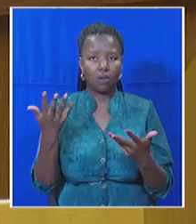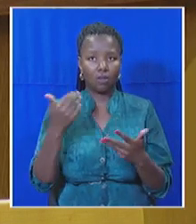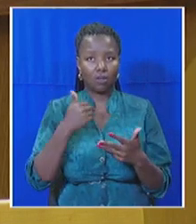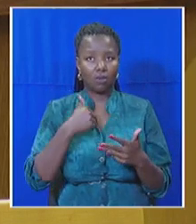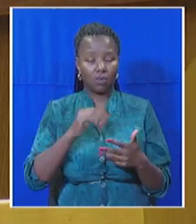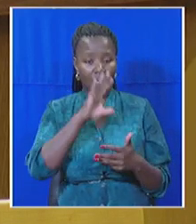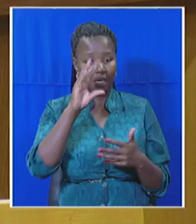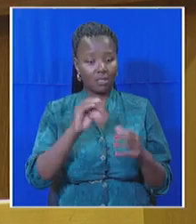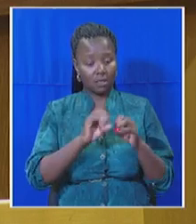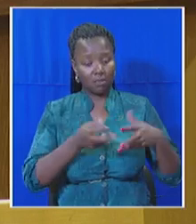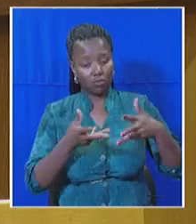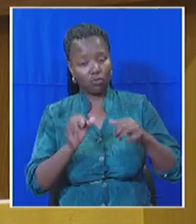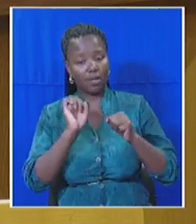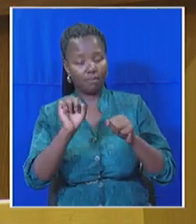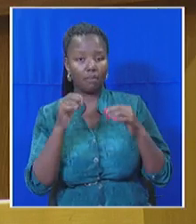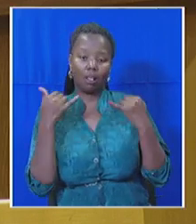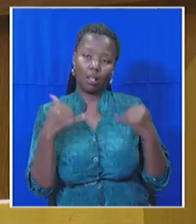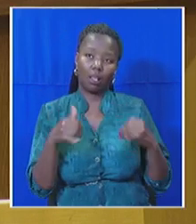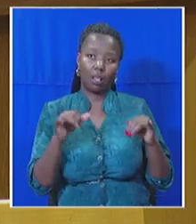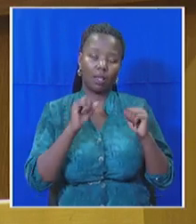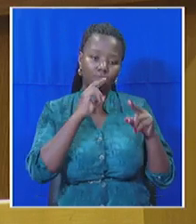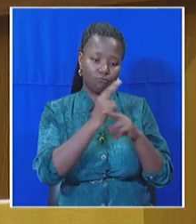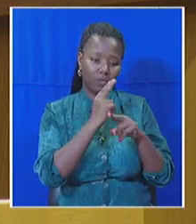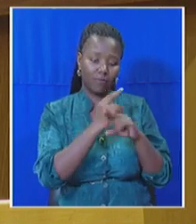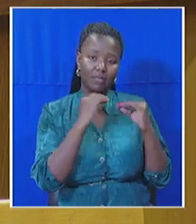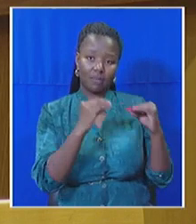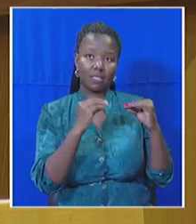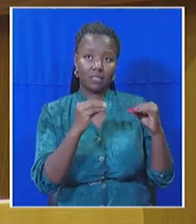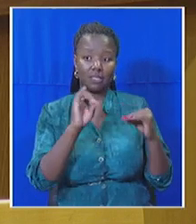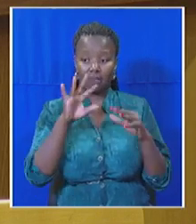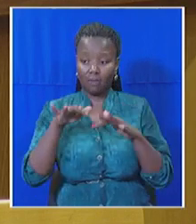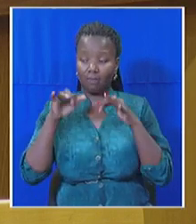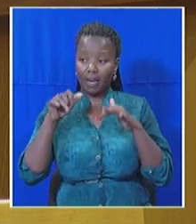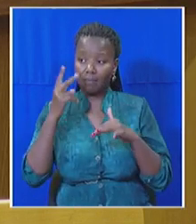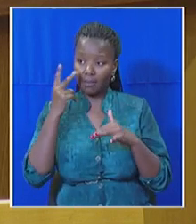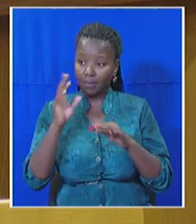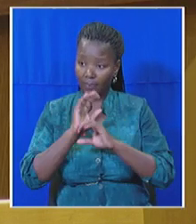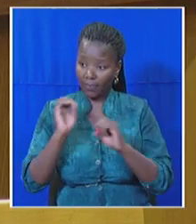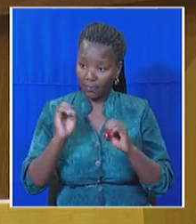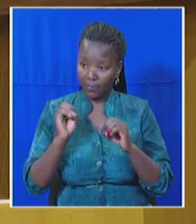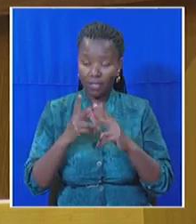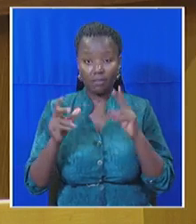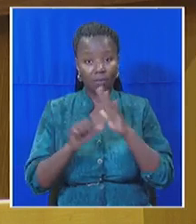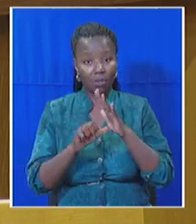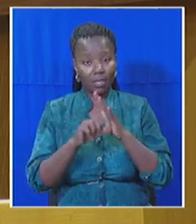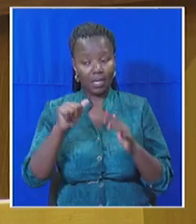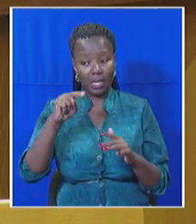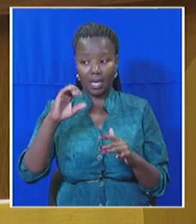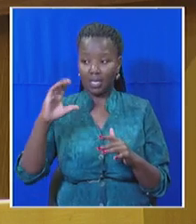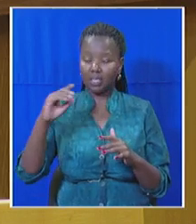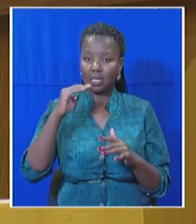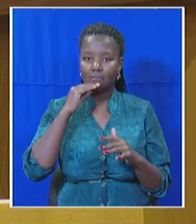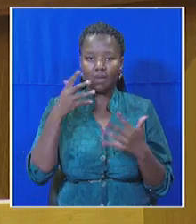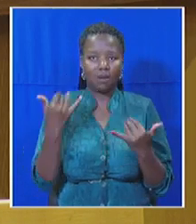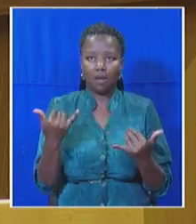just running their own private business. And if Parliament doesn't take this, and in particular the ruling party, then they're running away